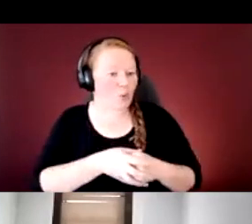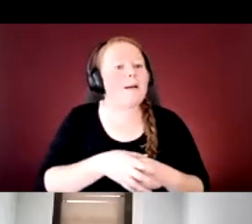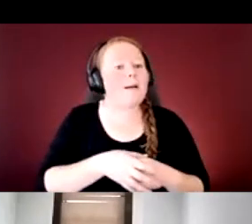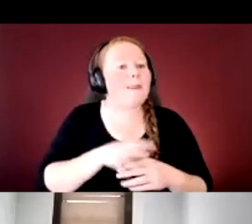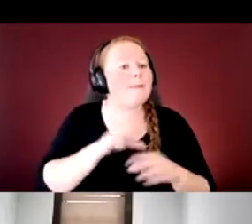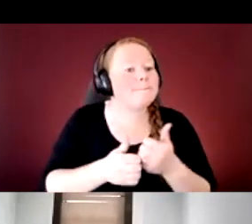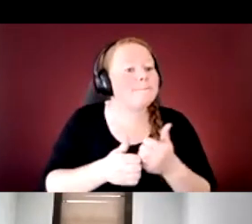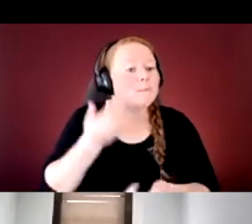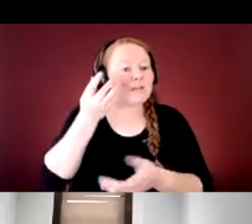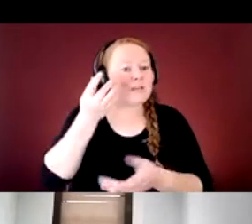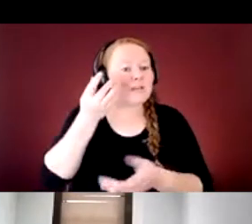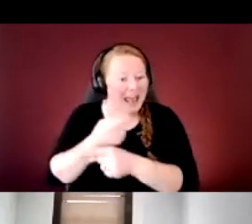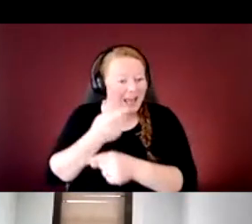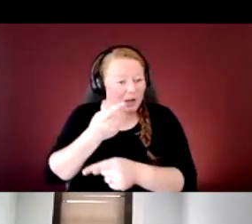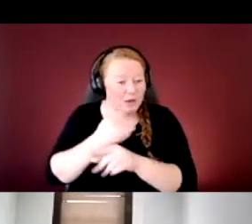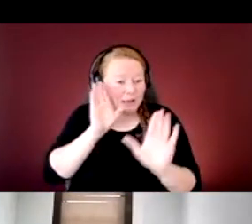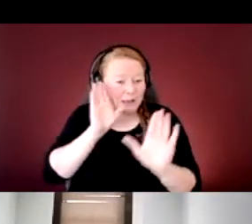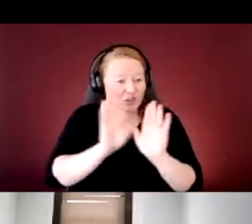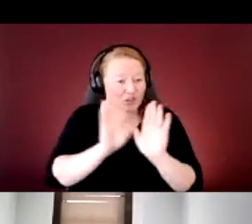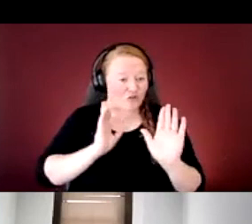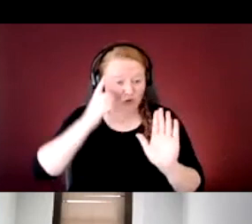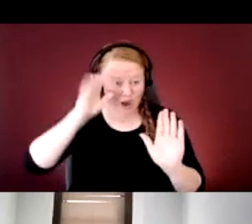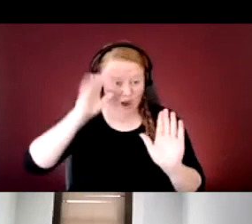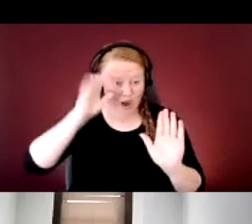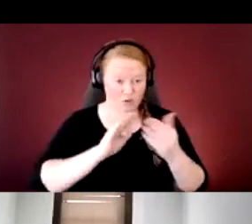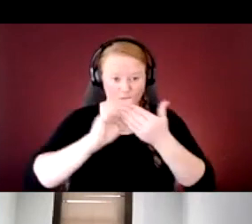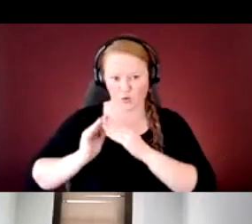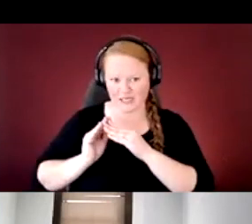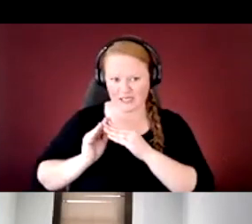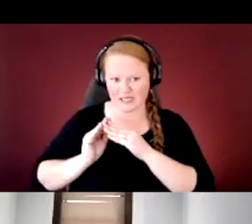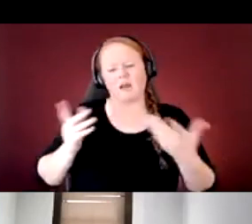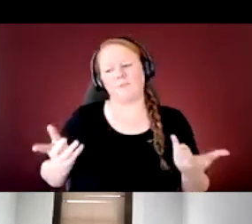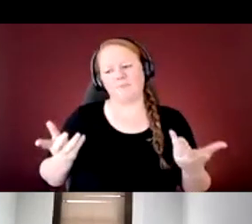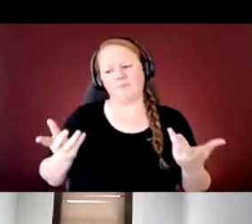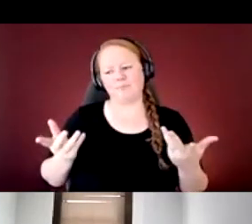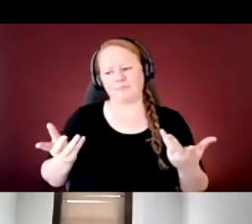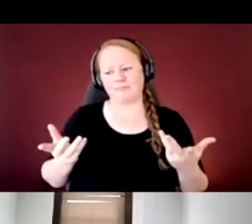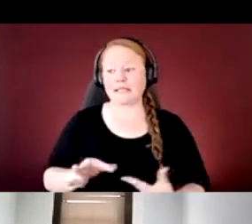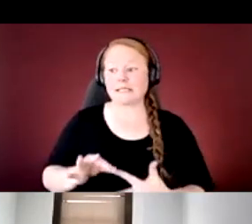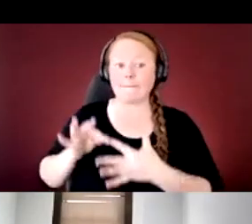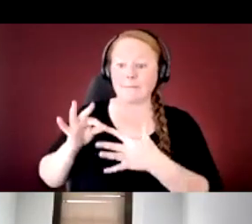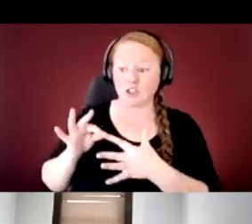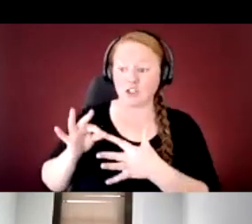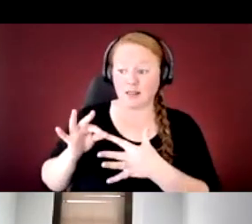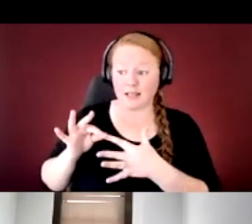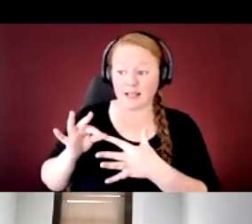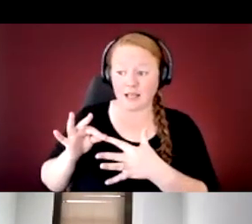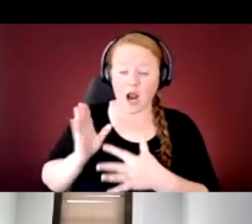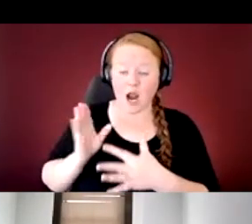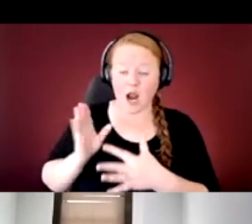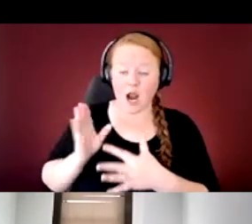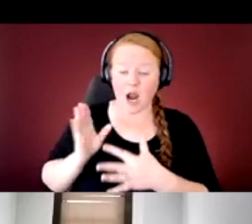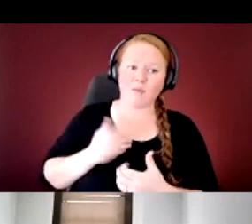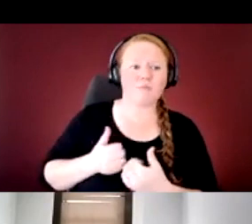need in our community, we also, and especially in our most vulnerable communities, they also mine